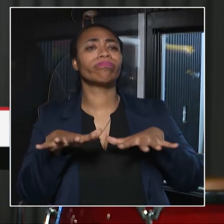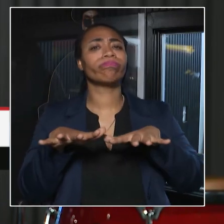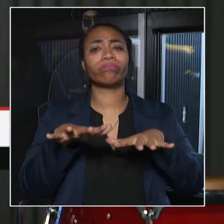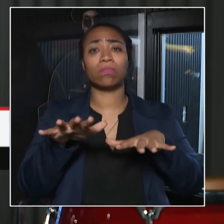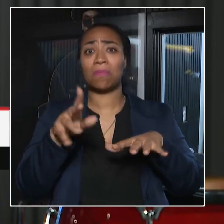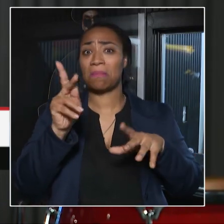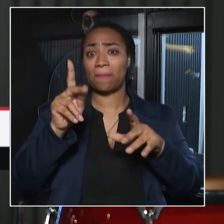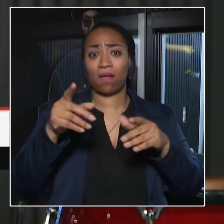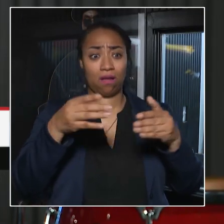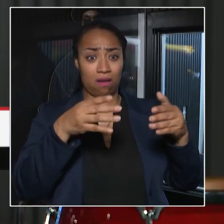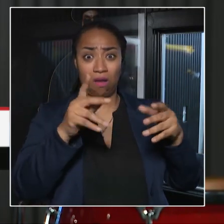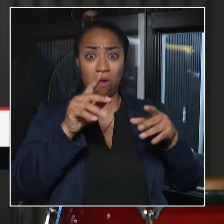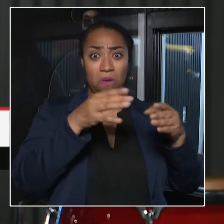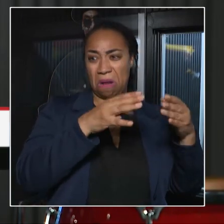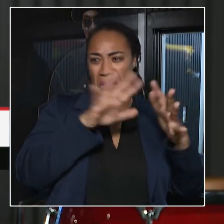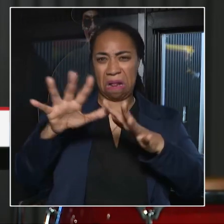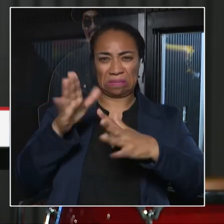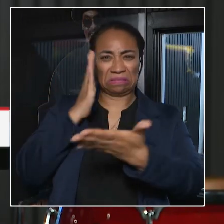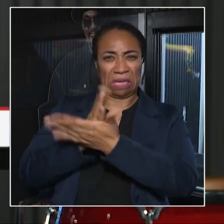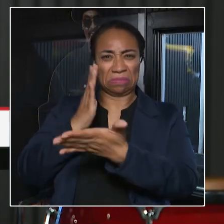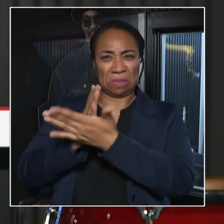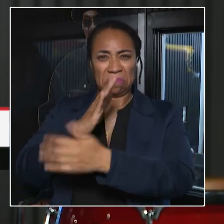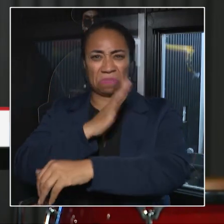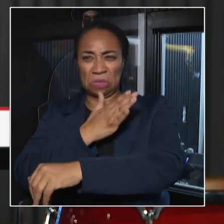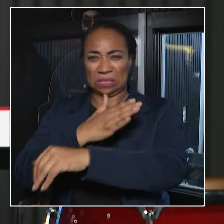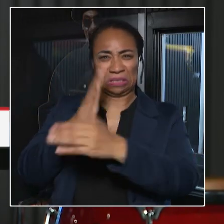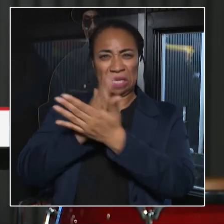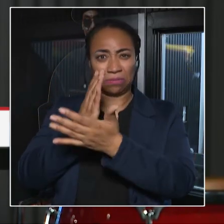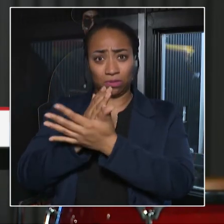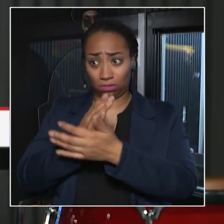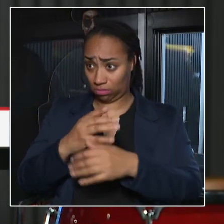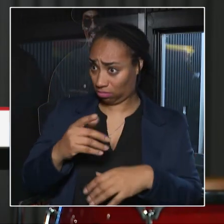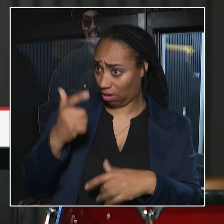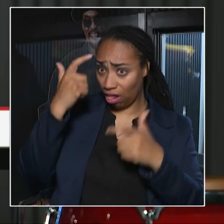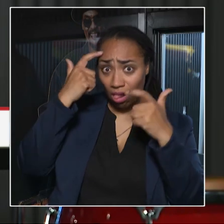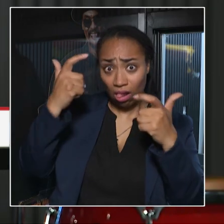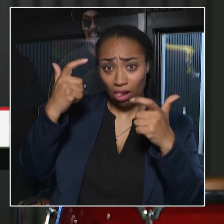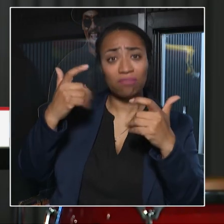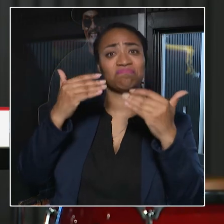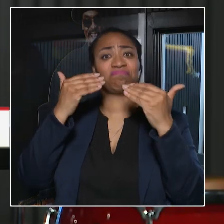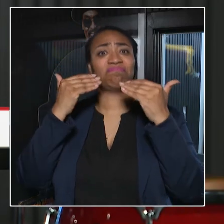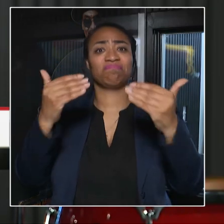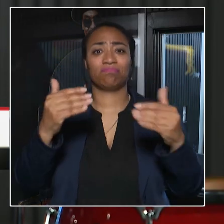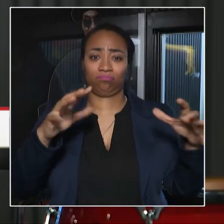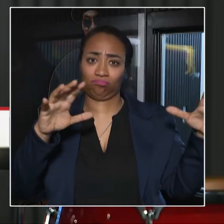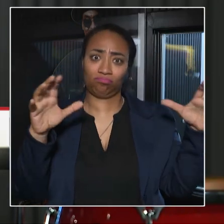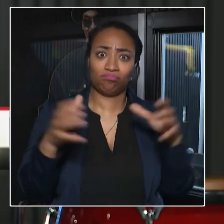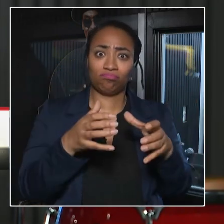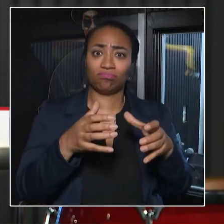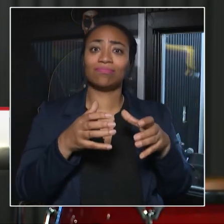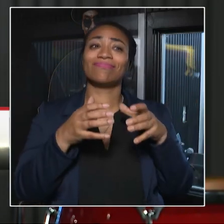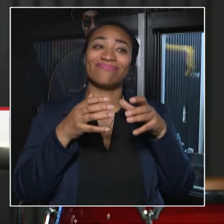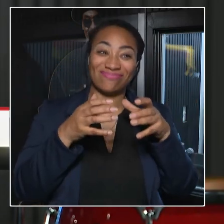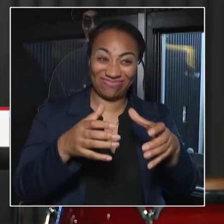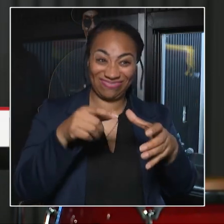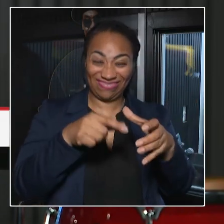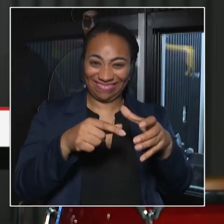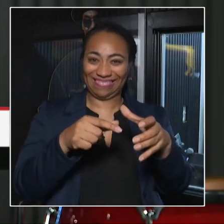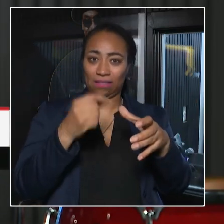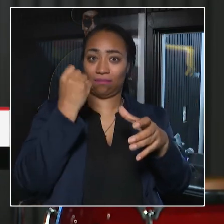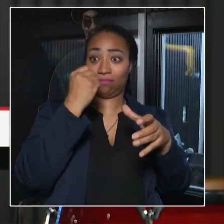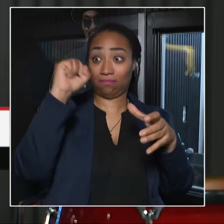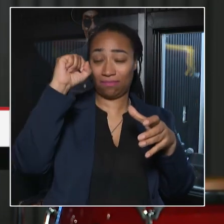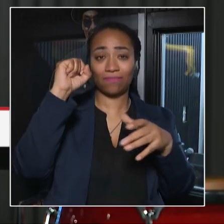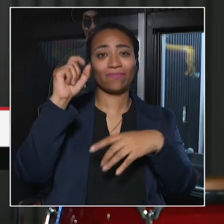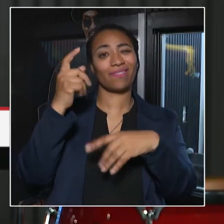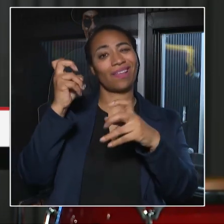than a movement about that corner or what was happening there, but it was about how do we preserve a